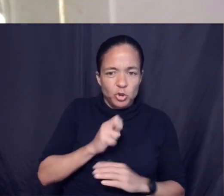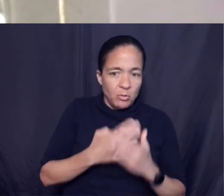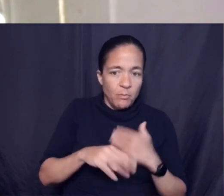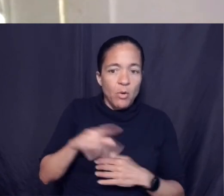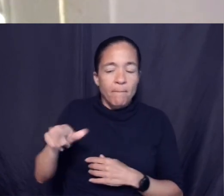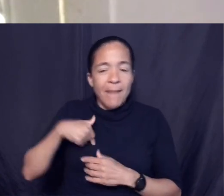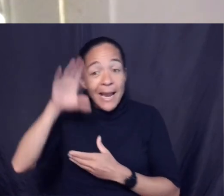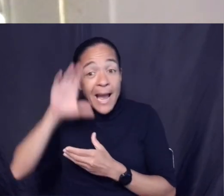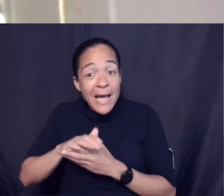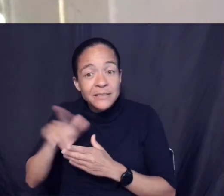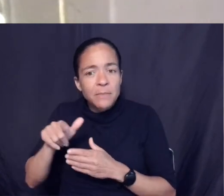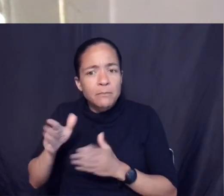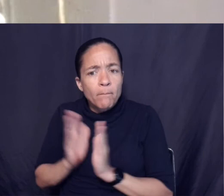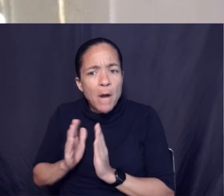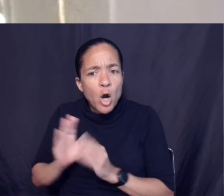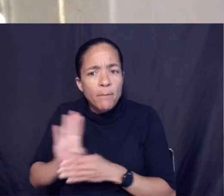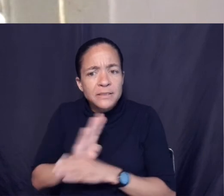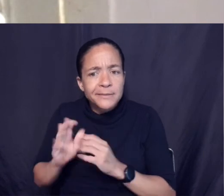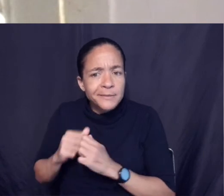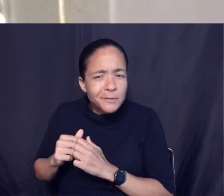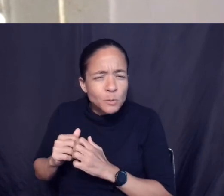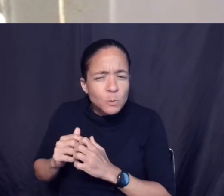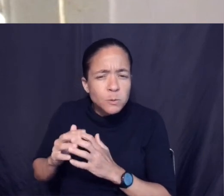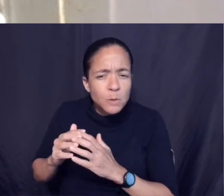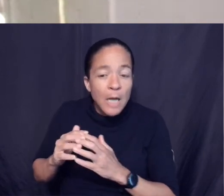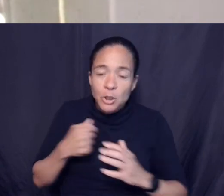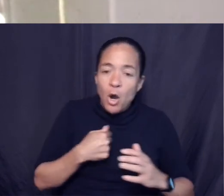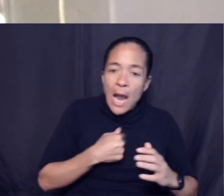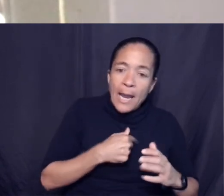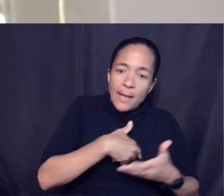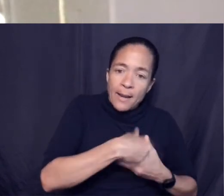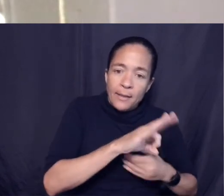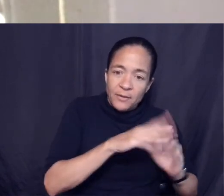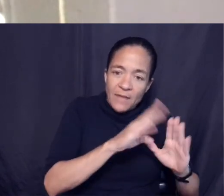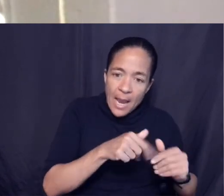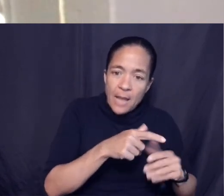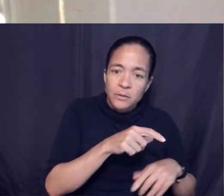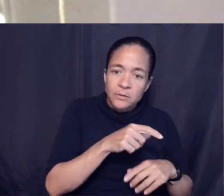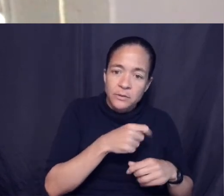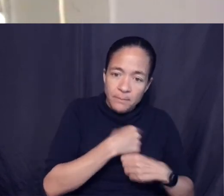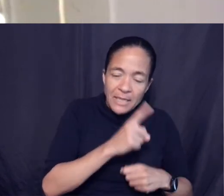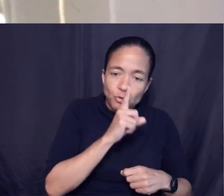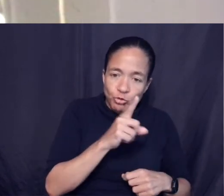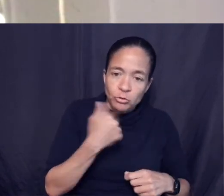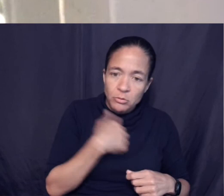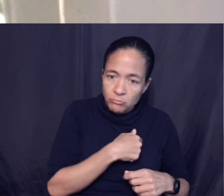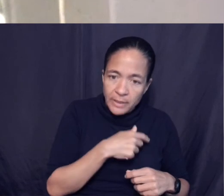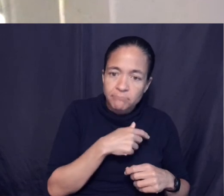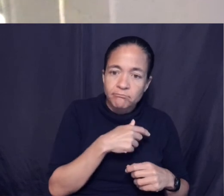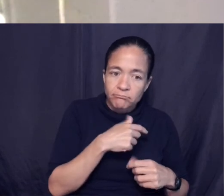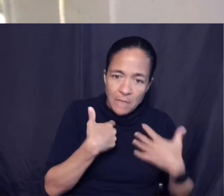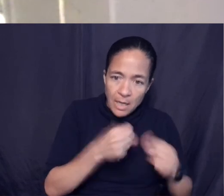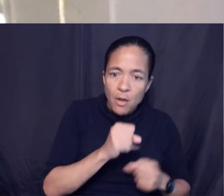My husband had a small business that he was starting up, so I was the one that went out of the house, like made sure we had health